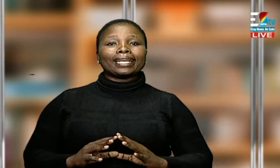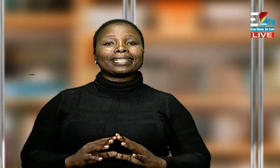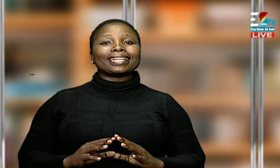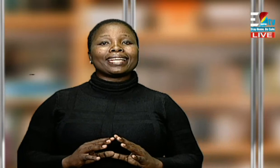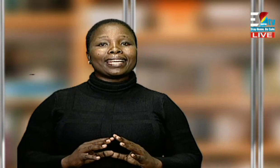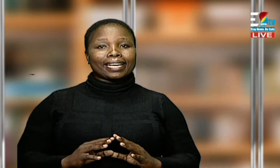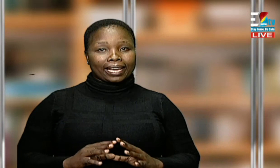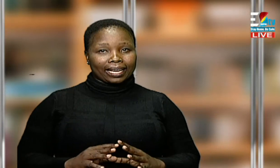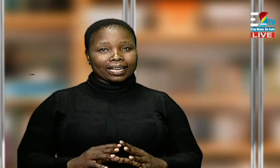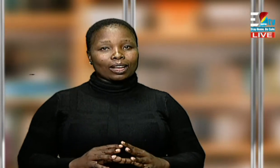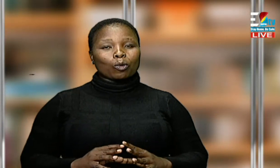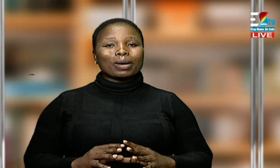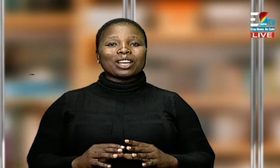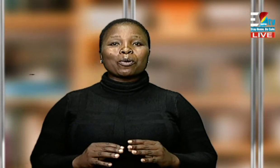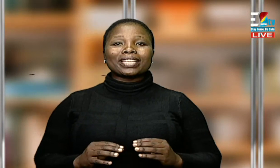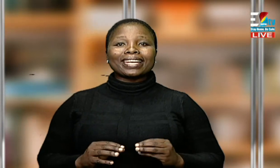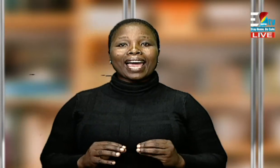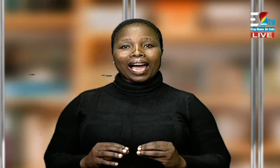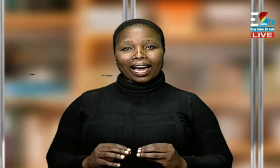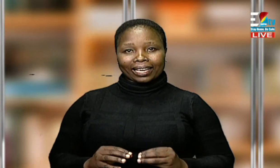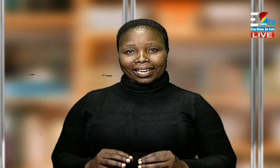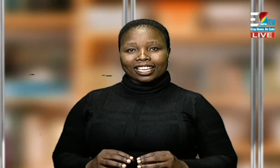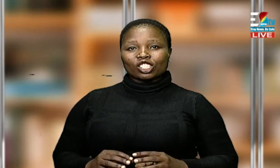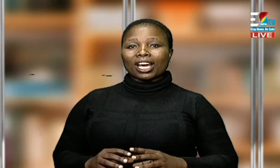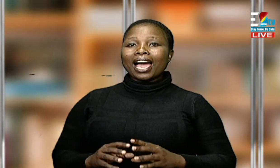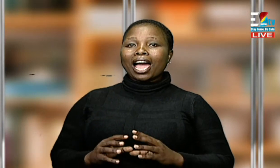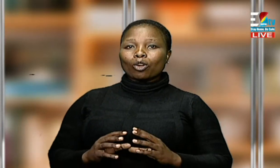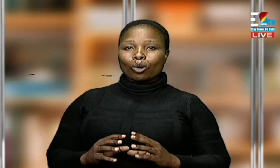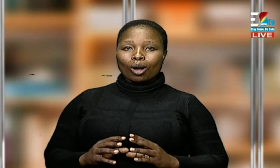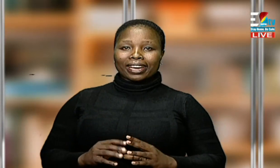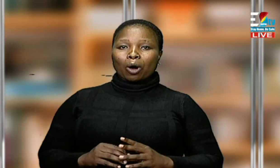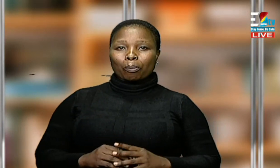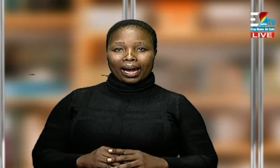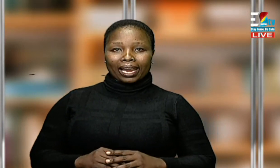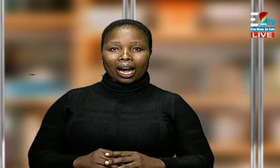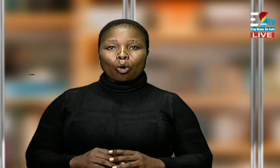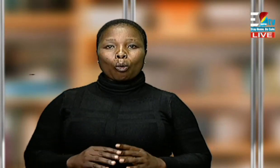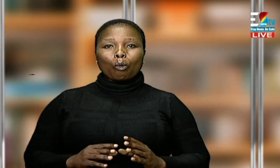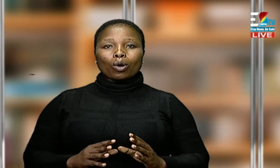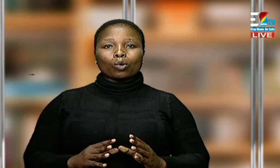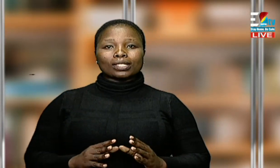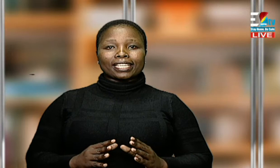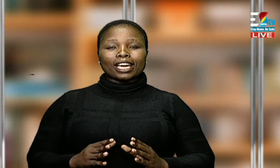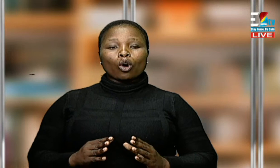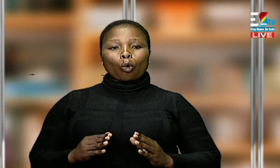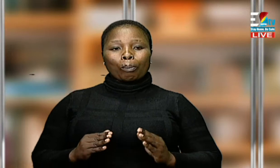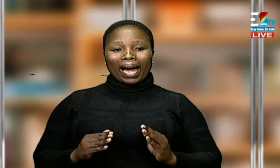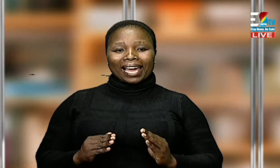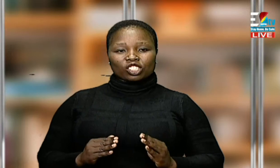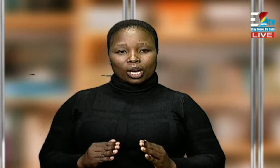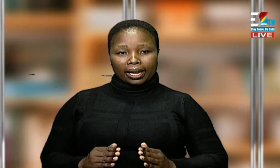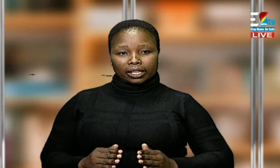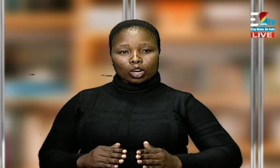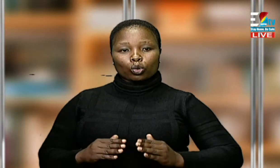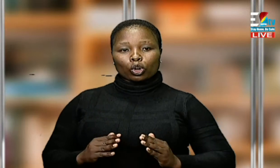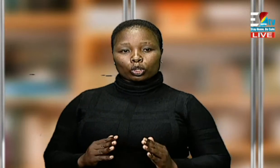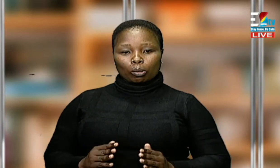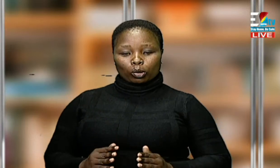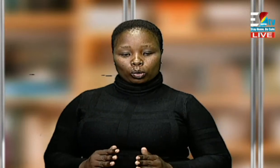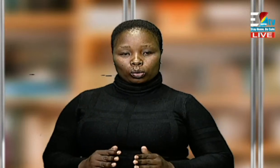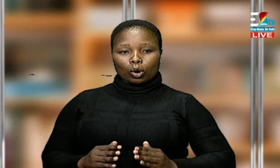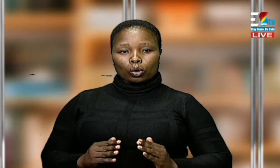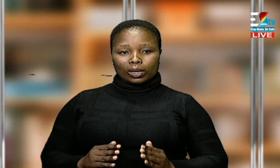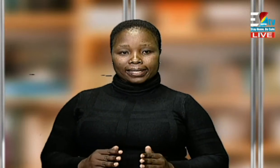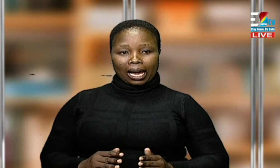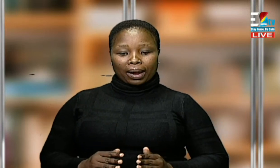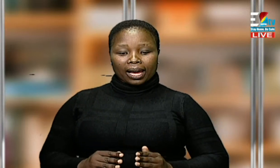netingoni letine lekumele utinake njalo nawubhala ubuke ukuthi ubhala njani kulolu